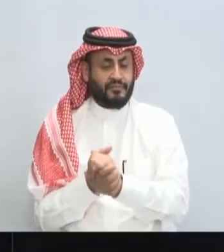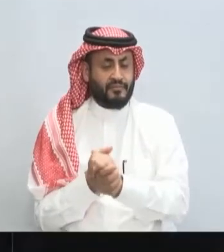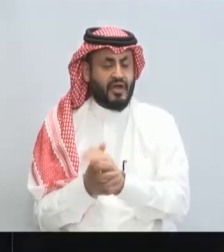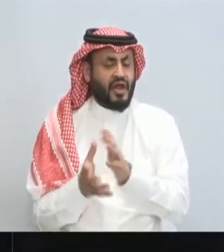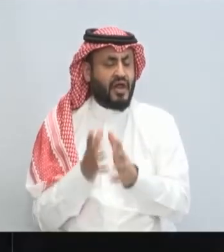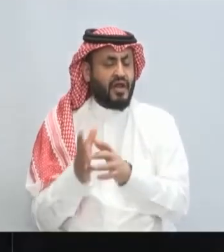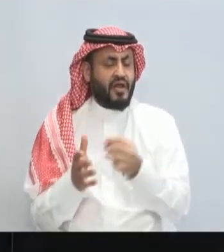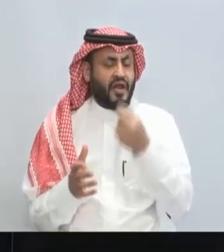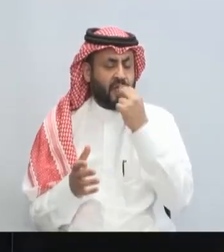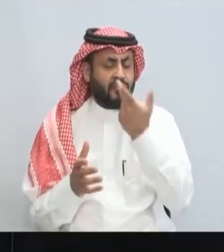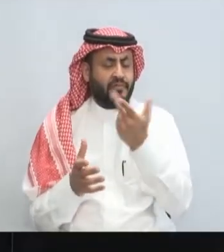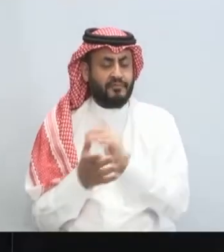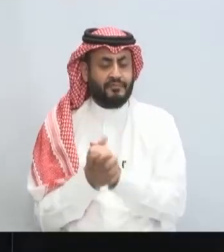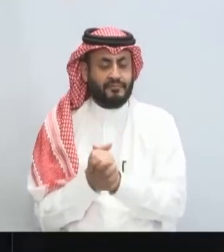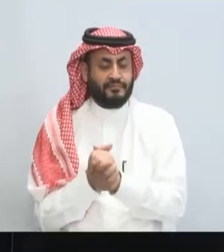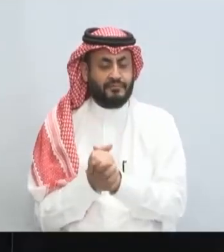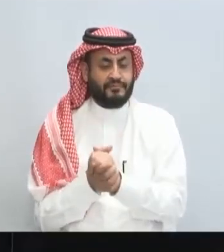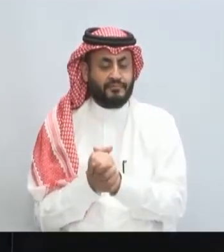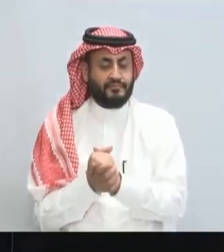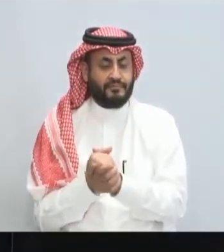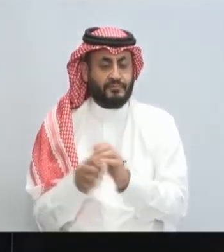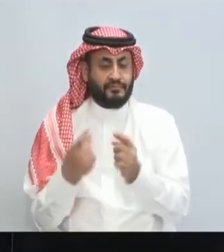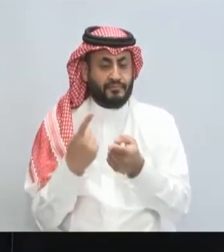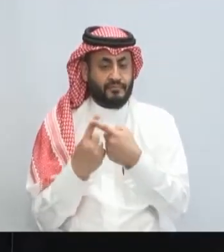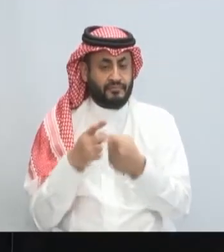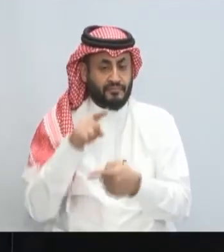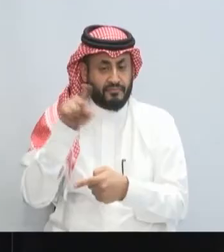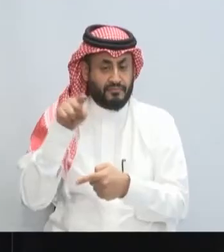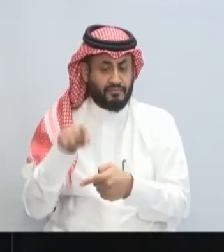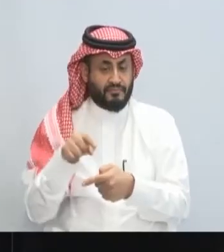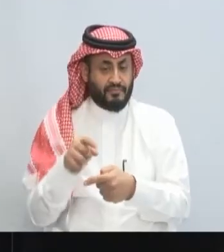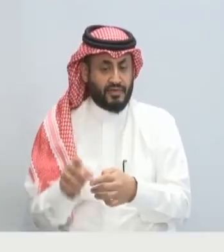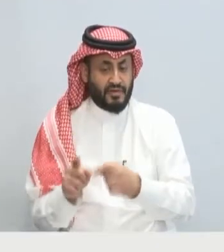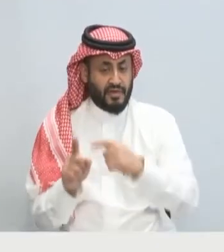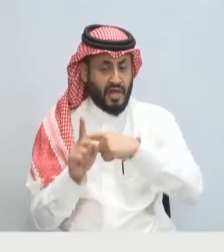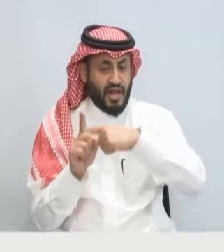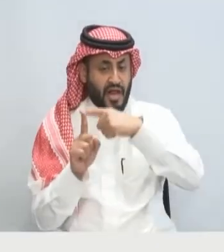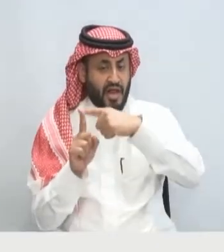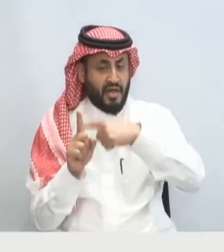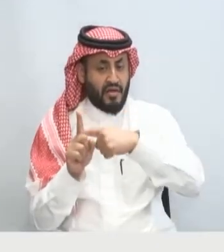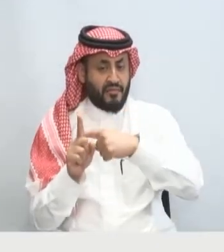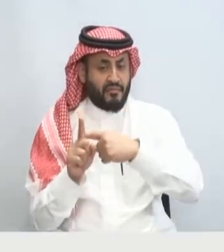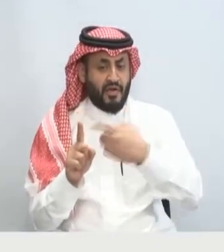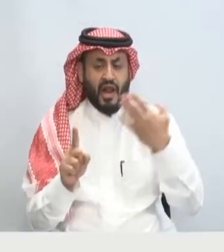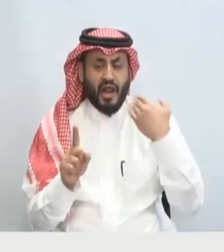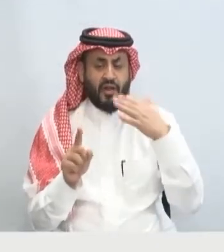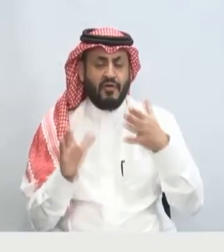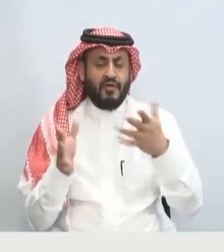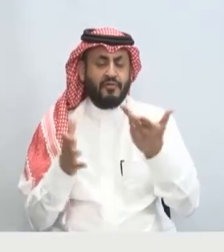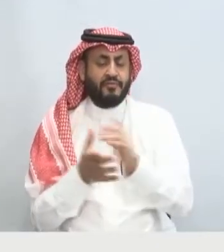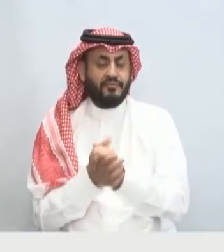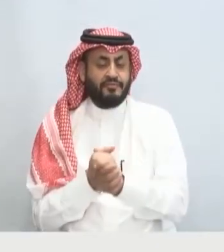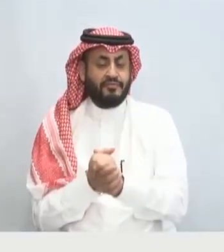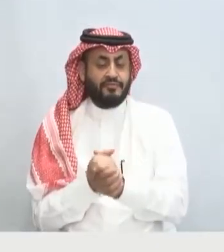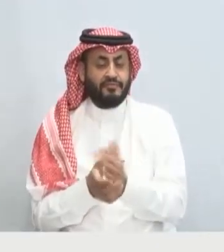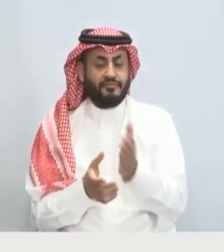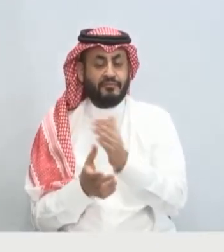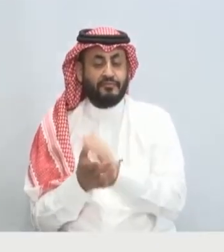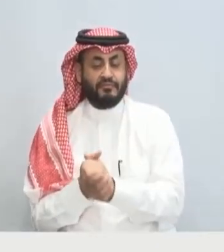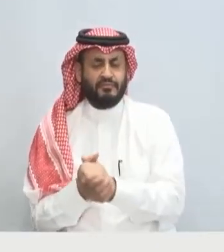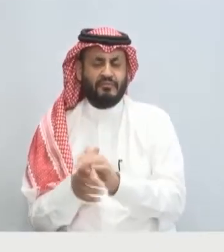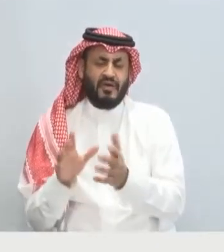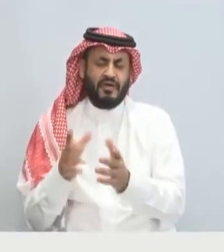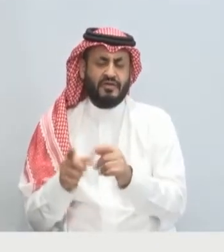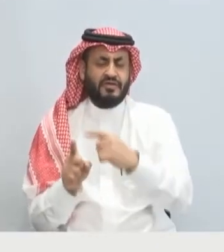talk about. So he asks, is it cold or hot? He said, it's